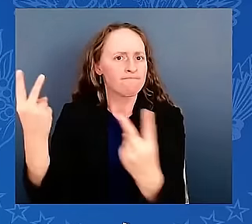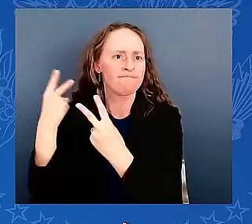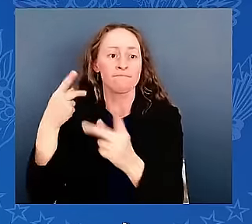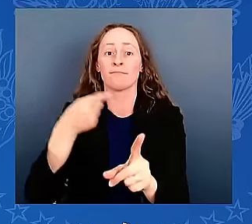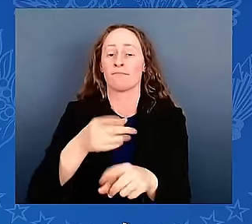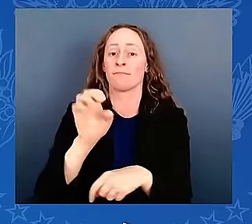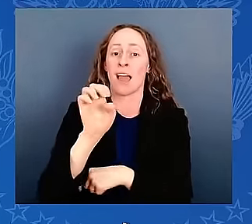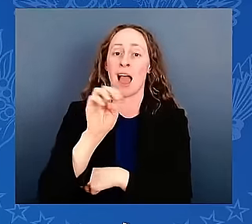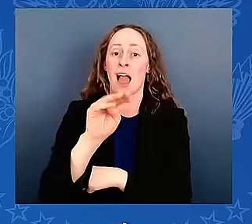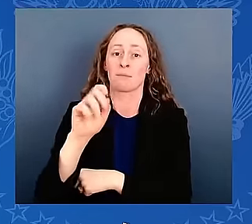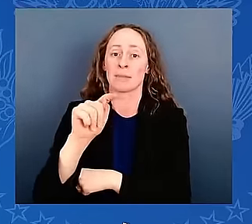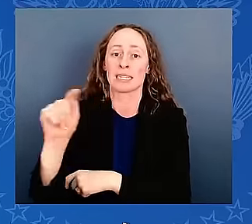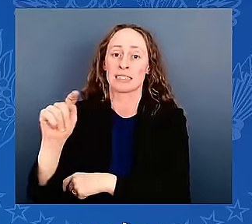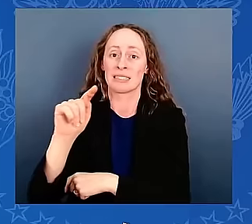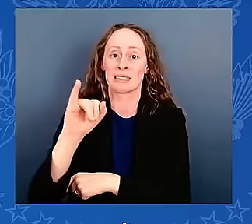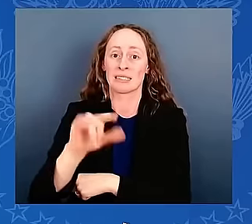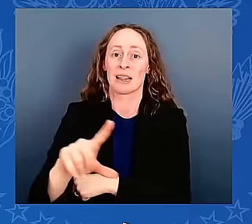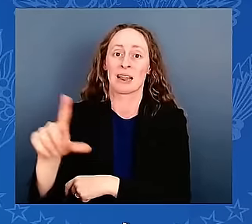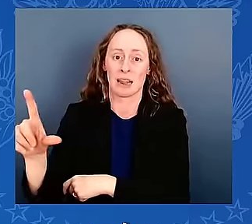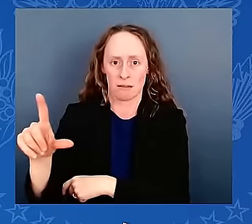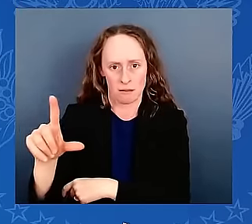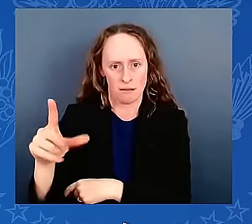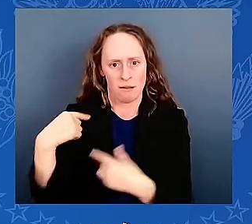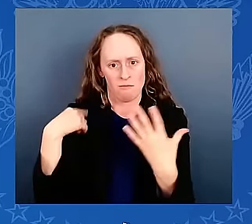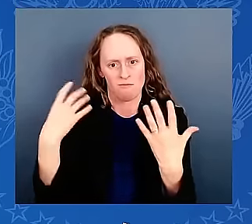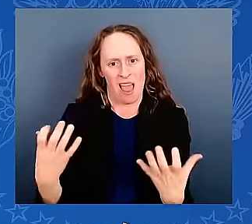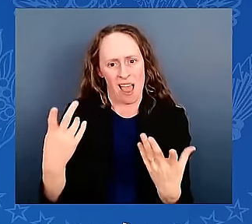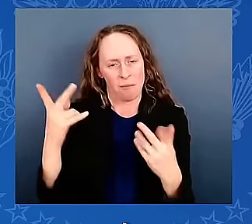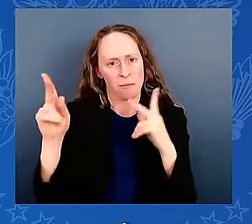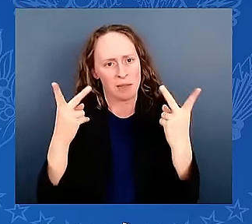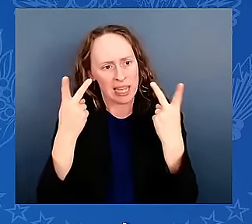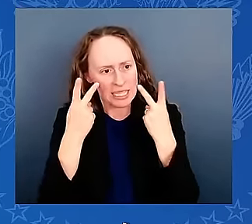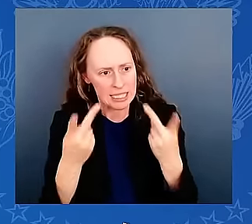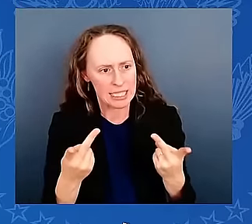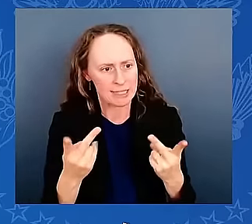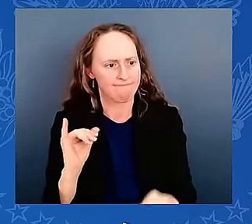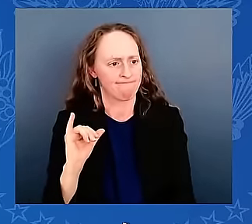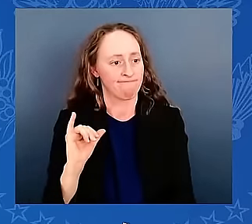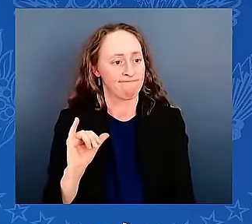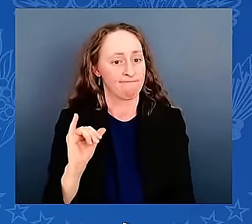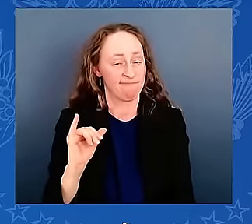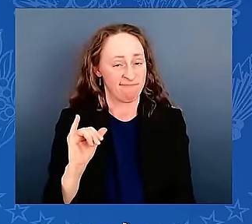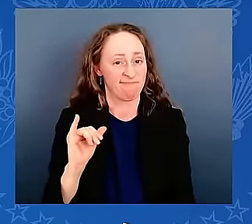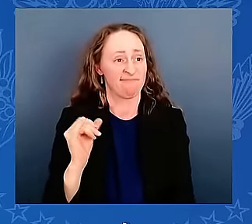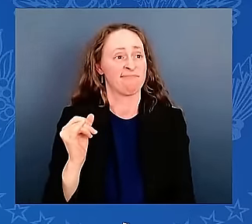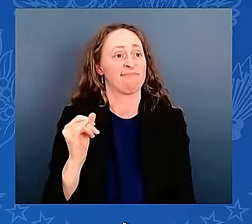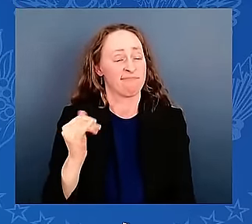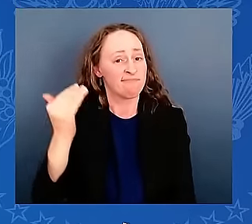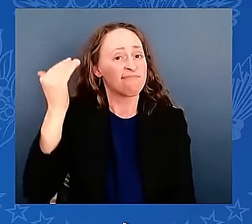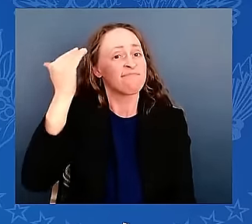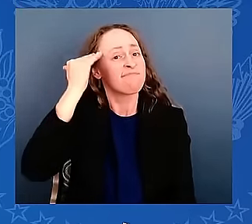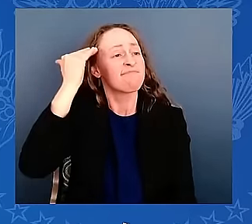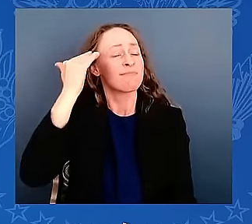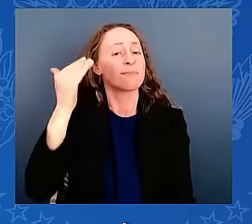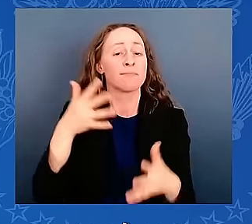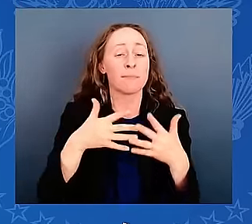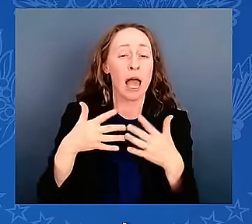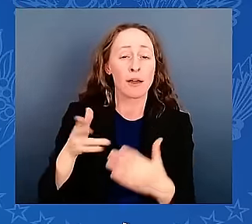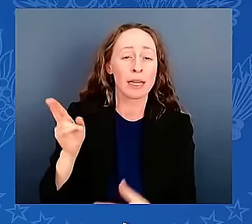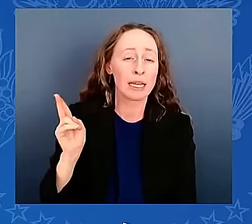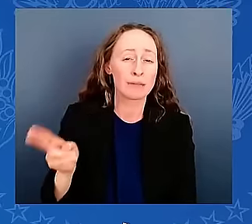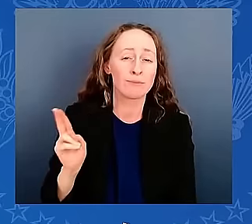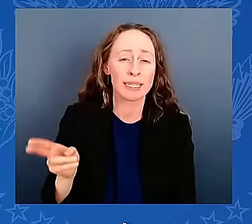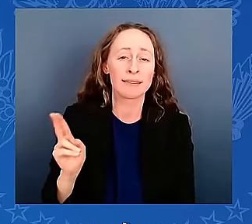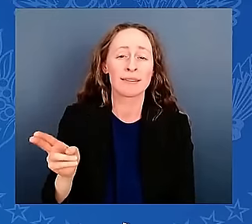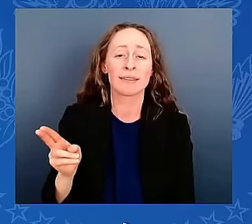happening. Look, folks, as I said before, we know Black history is American history. It's as simple as that. Let me